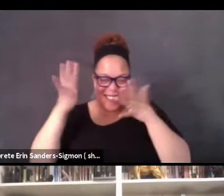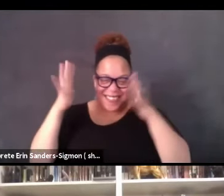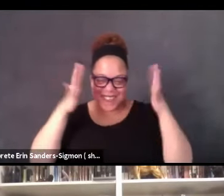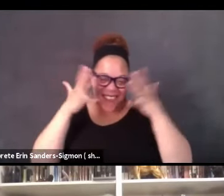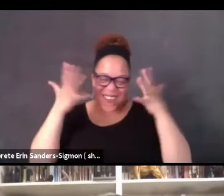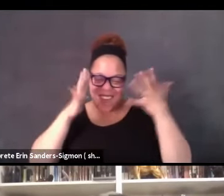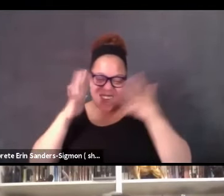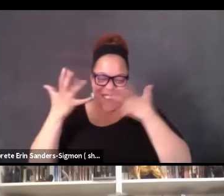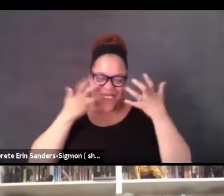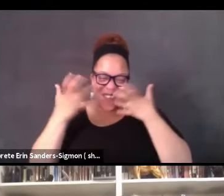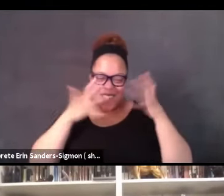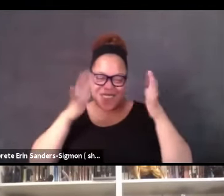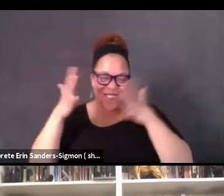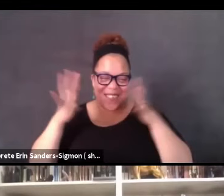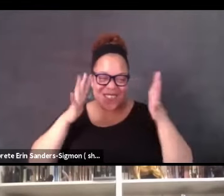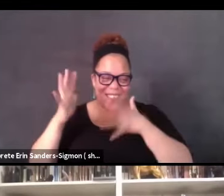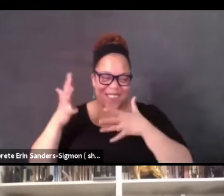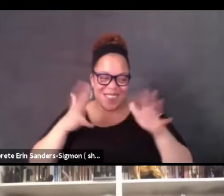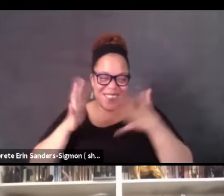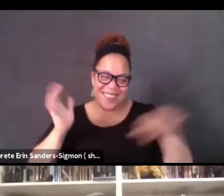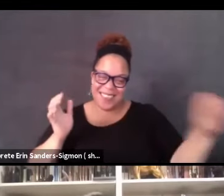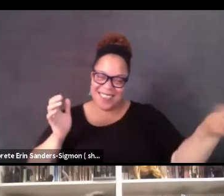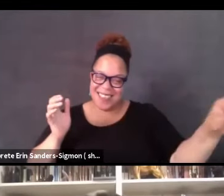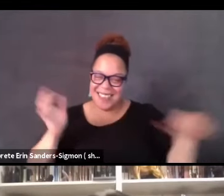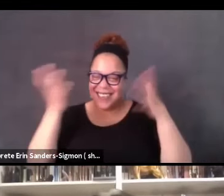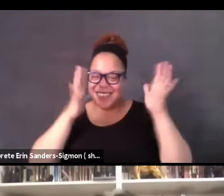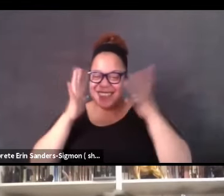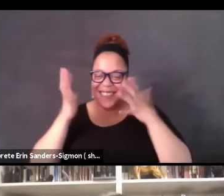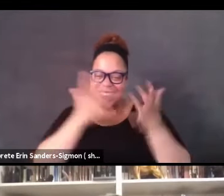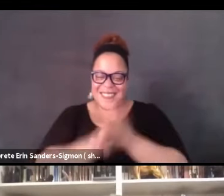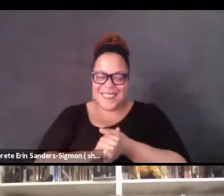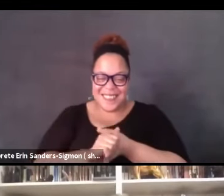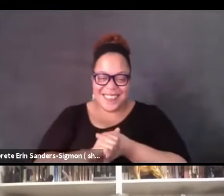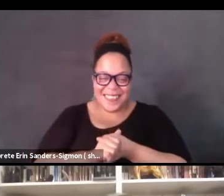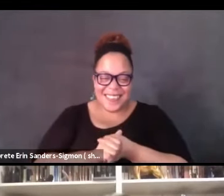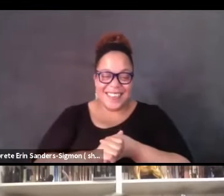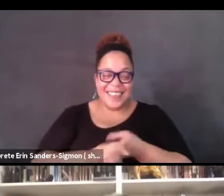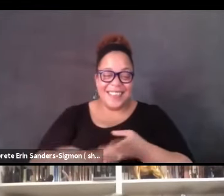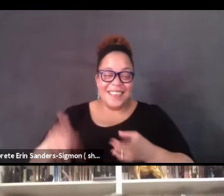I live. When they said Pastor Greenleaf was gonna join us, y'all, I almost cried.